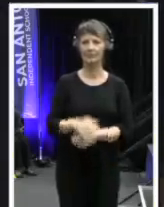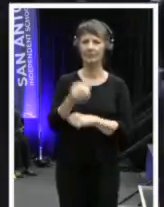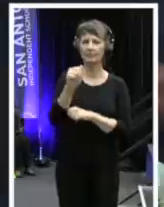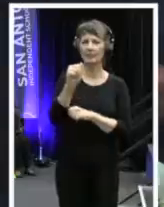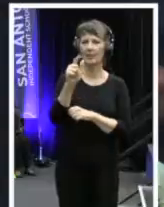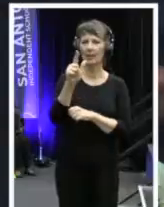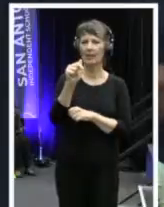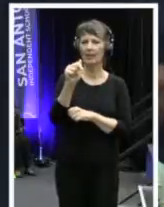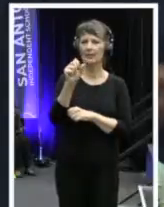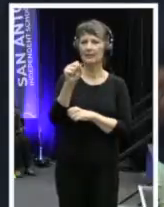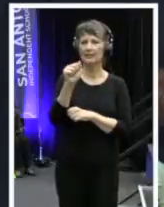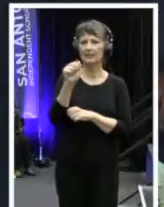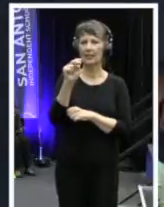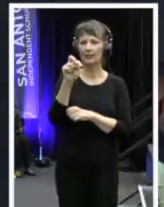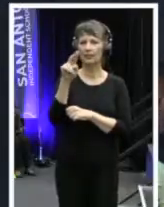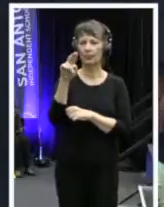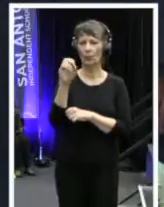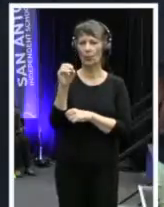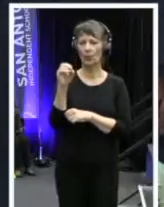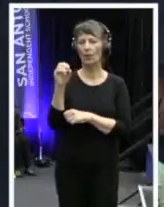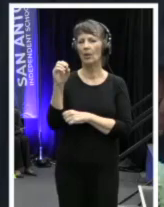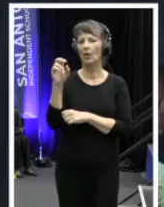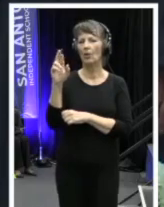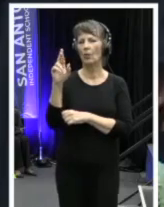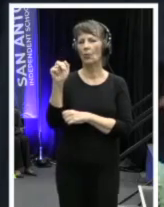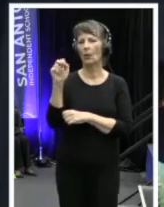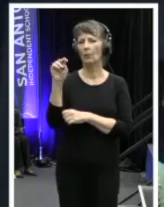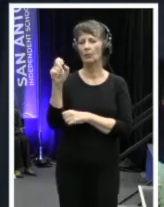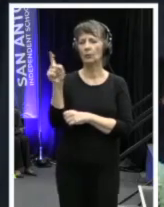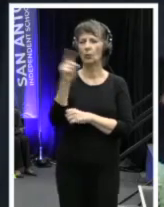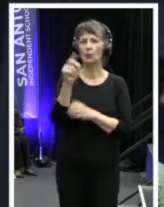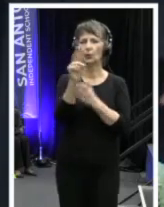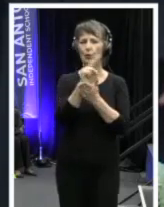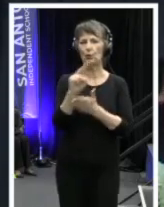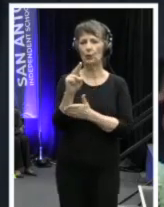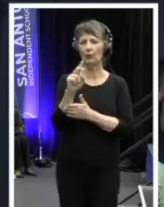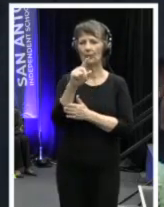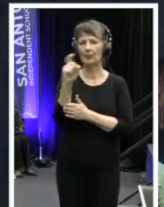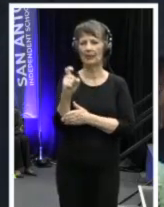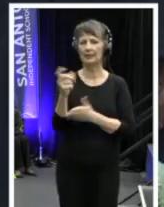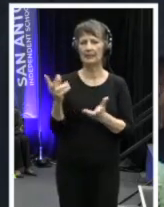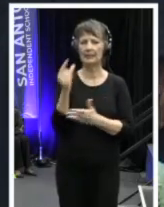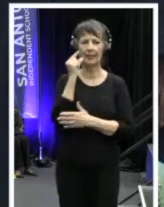Alessandro Ramos will be attending the University of Texas at San Antonio.